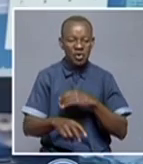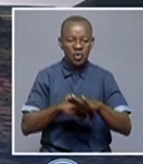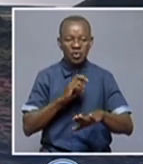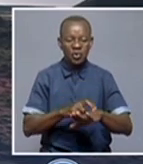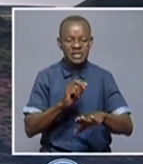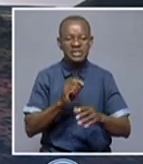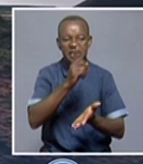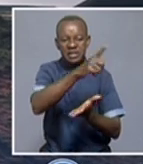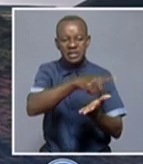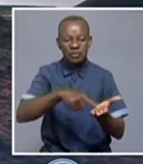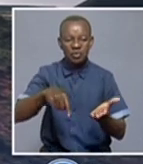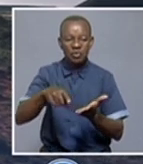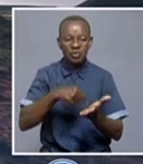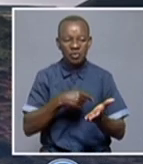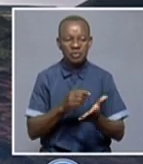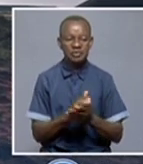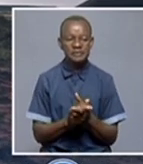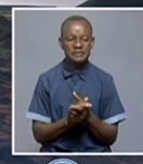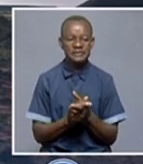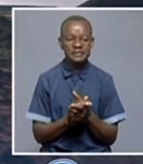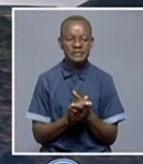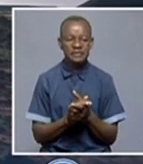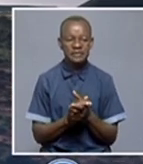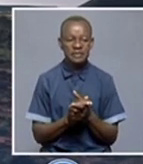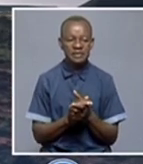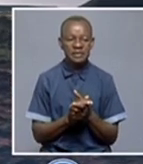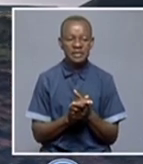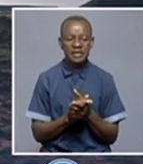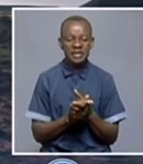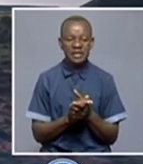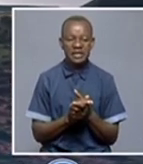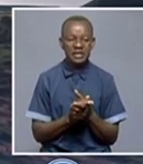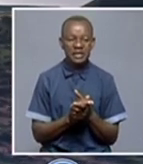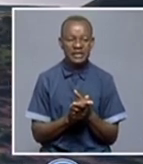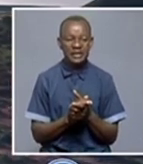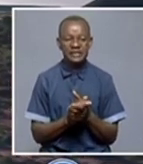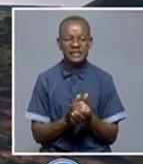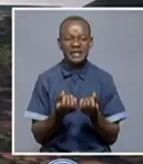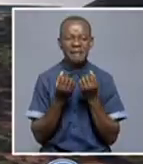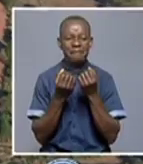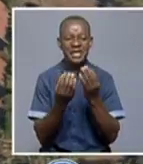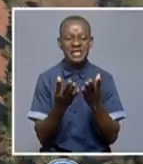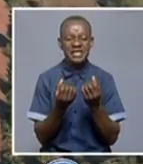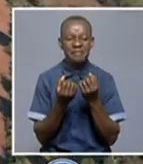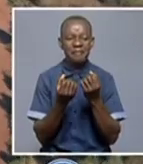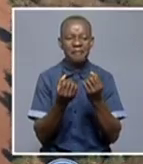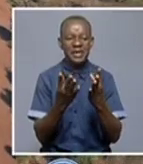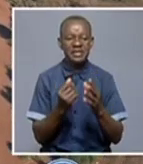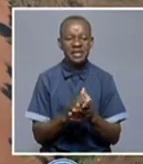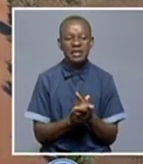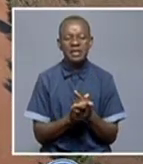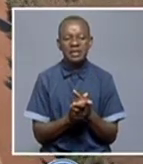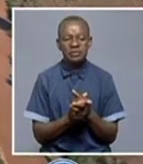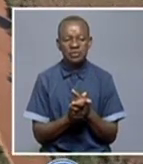continent, so having some 100 million plus people. So, yes, so roughly 44 million people have been registered. There